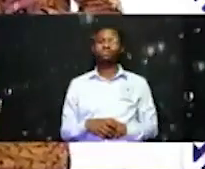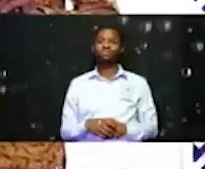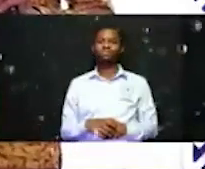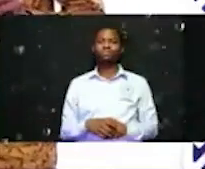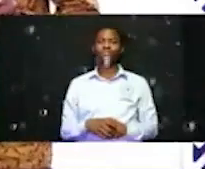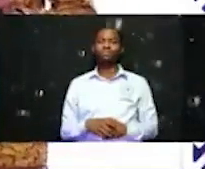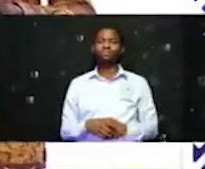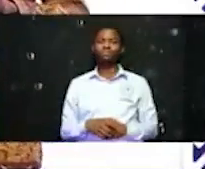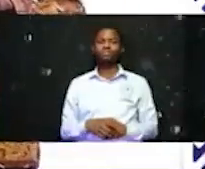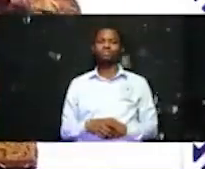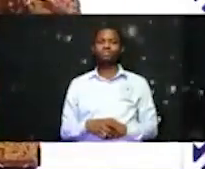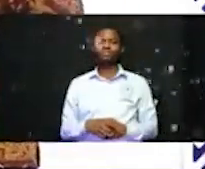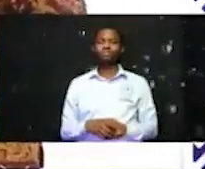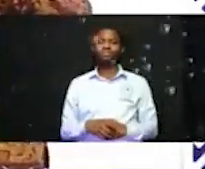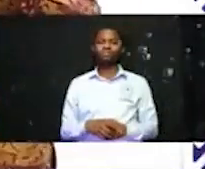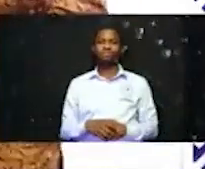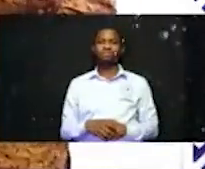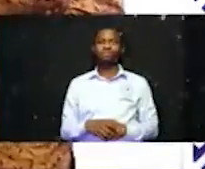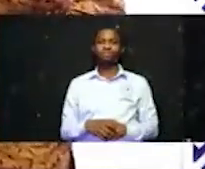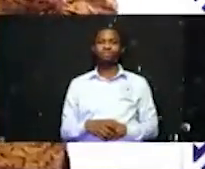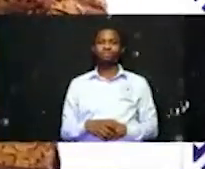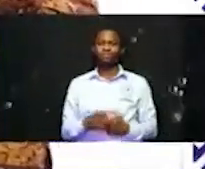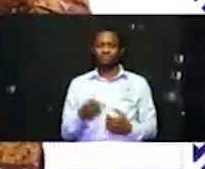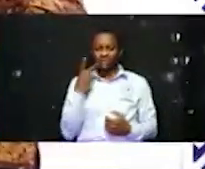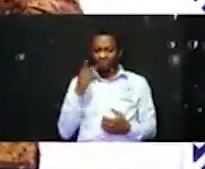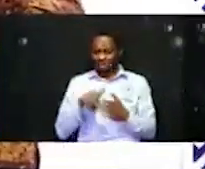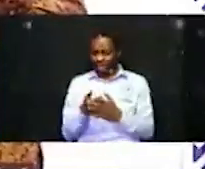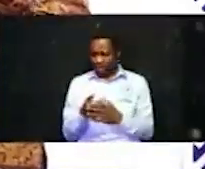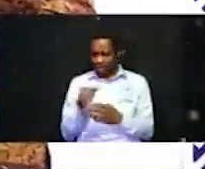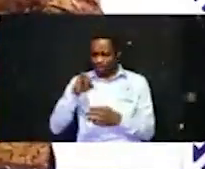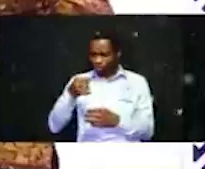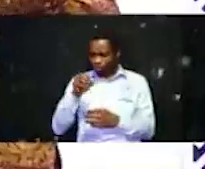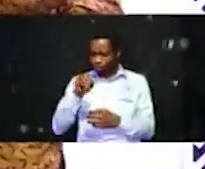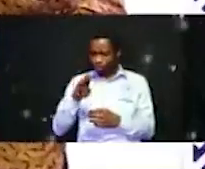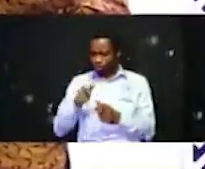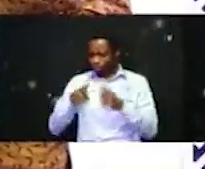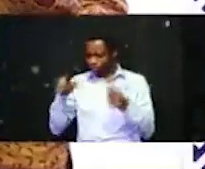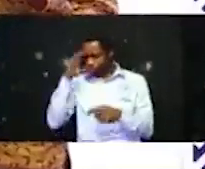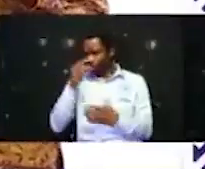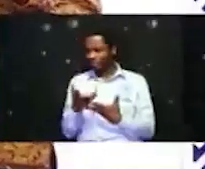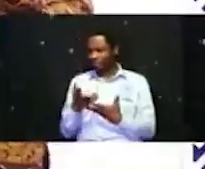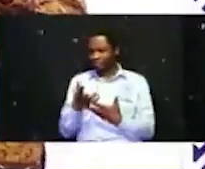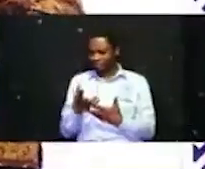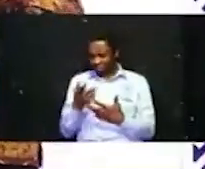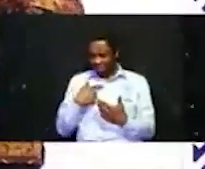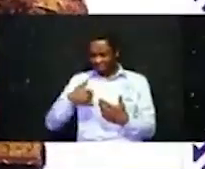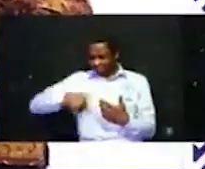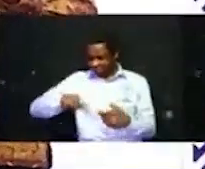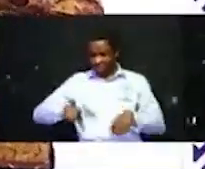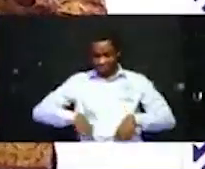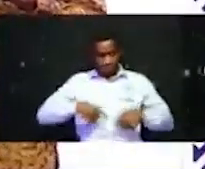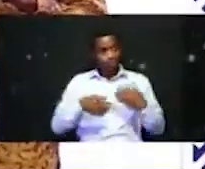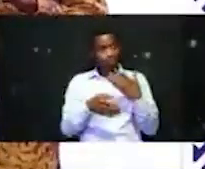sam, na me touch him, ring can, and na das. See how he was a great man. Won't you enter no in the Pakasia? He says, as long as God